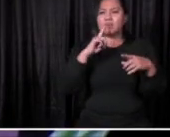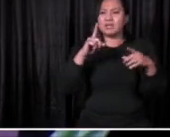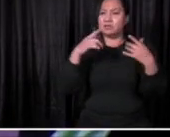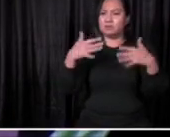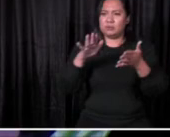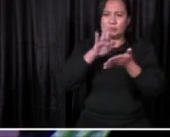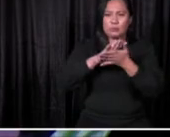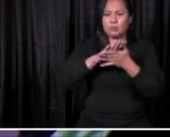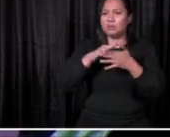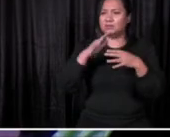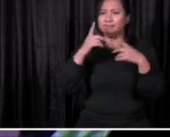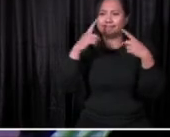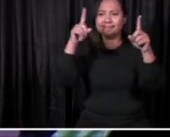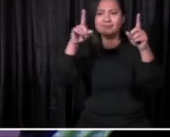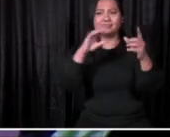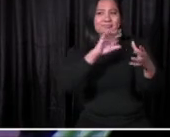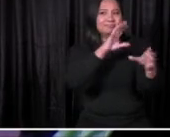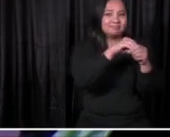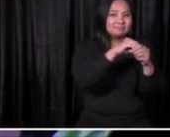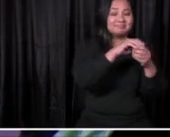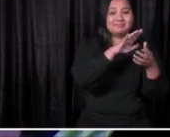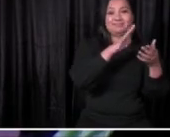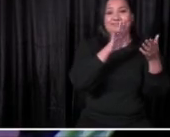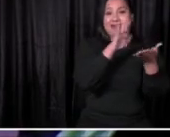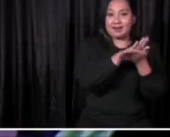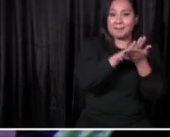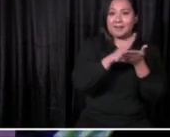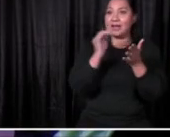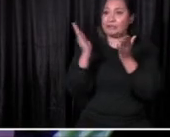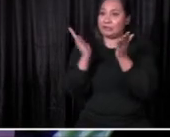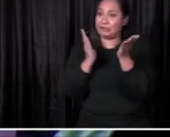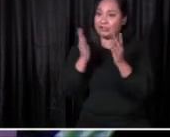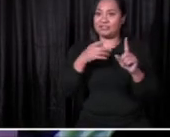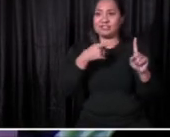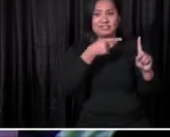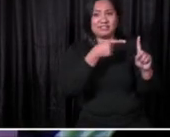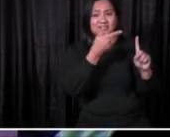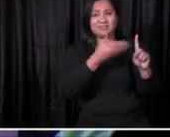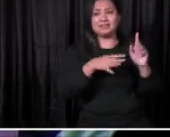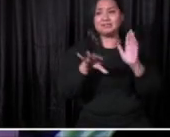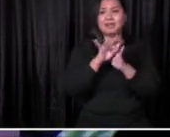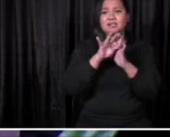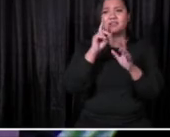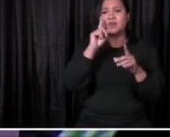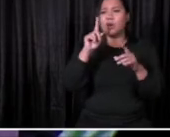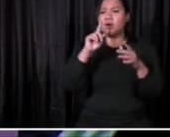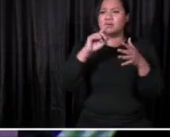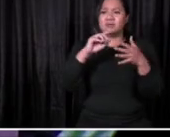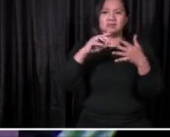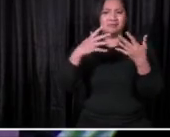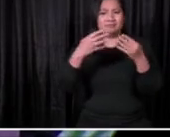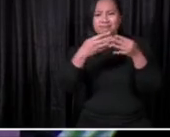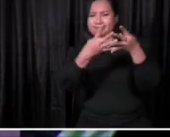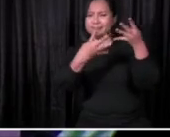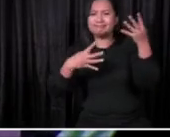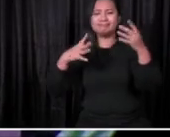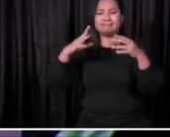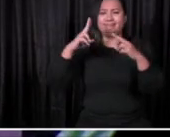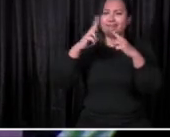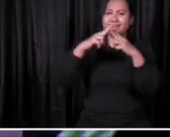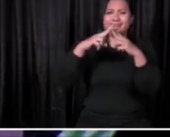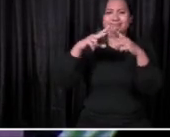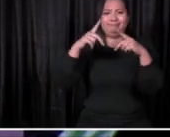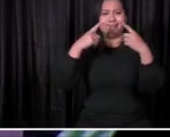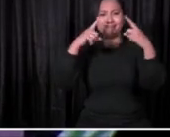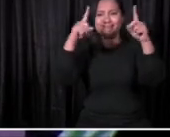service endeavors. Alalia has been selected from all of our outstanding graduates who received this year's 7 College Dean's